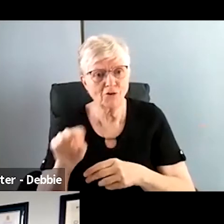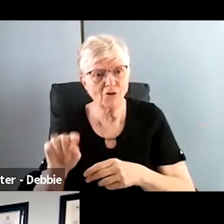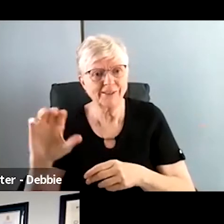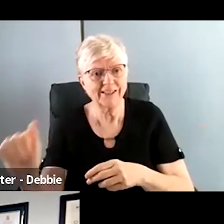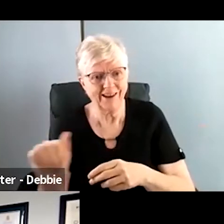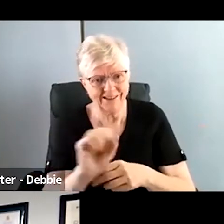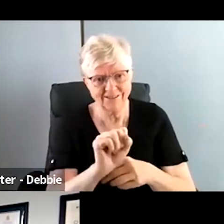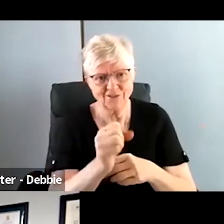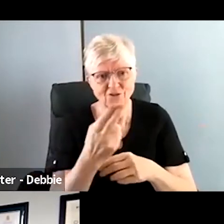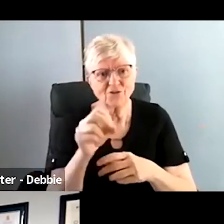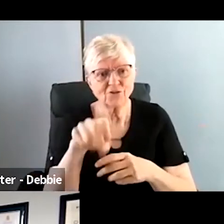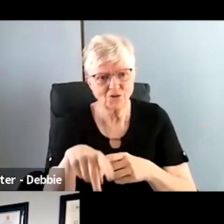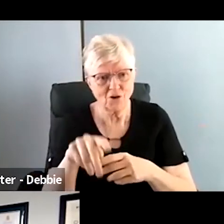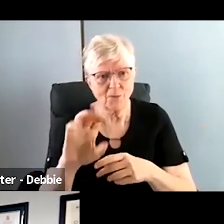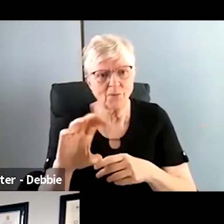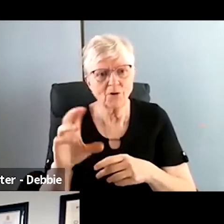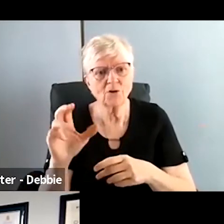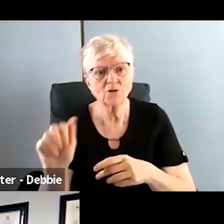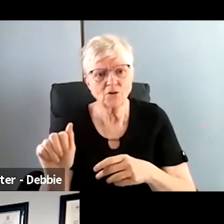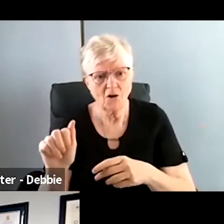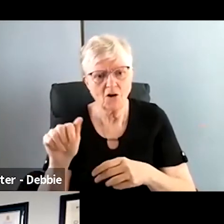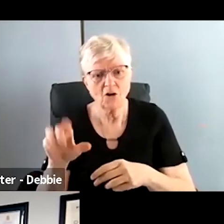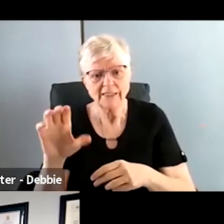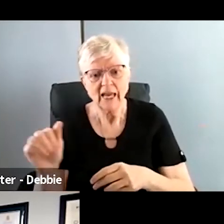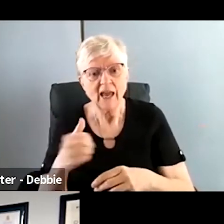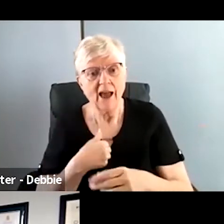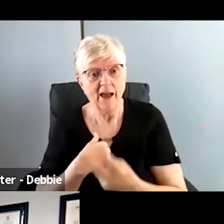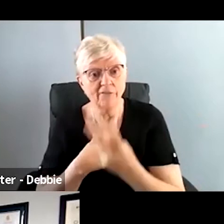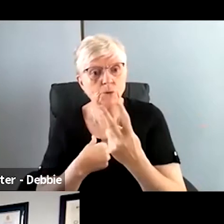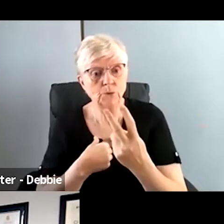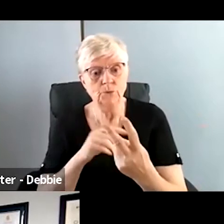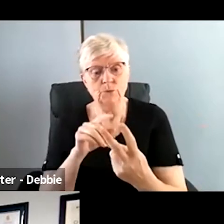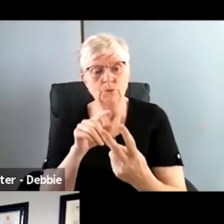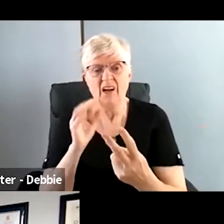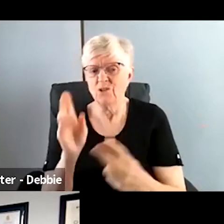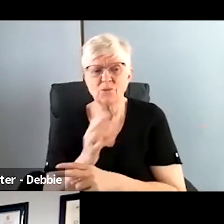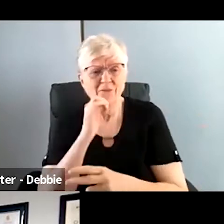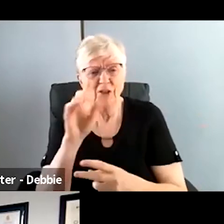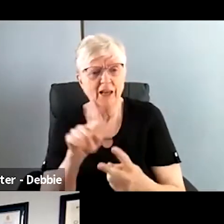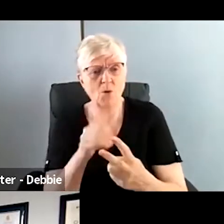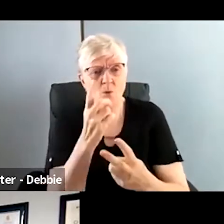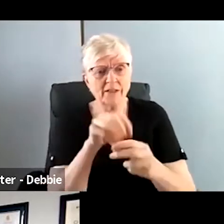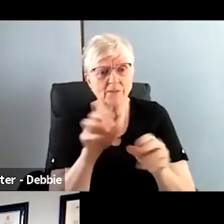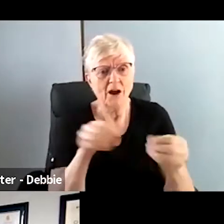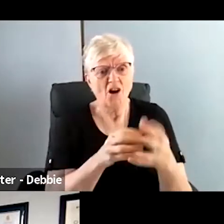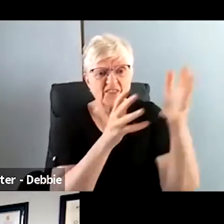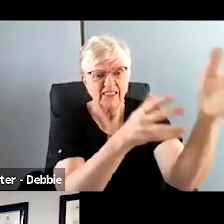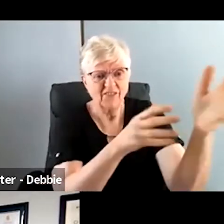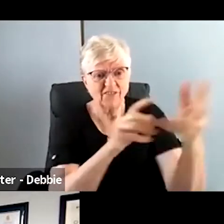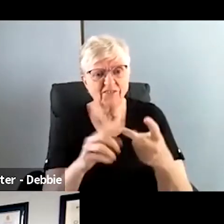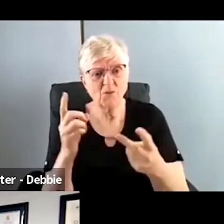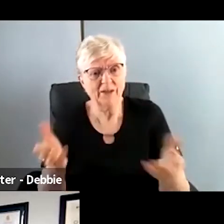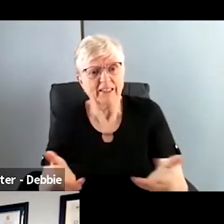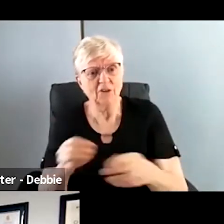I've been using mine for about 6 months now, and I have two. One's at the office, and one is here in my car. And nobody's ever